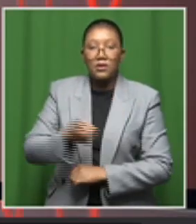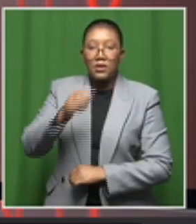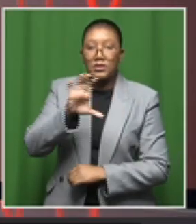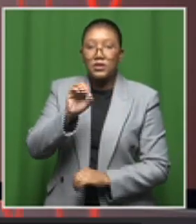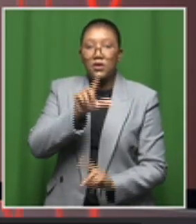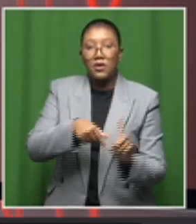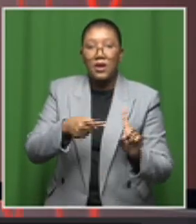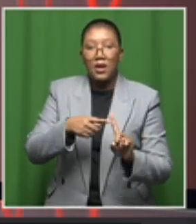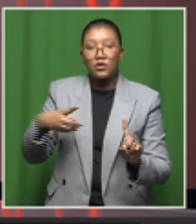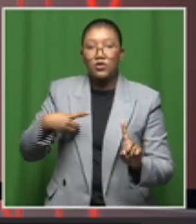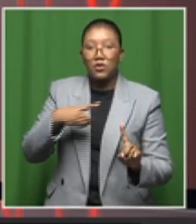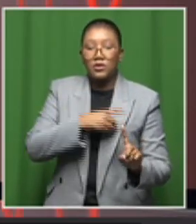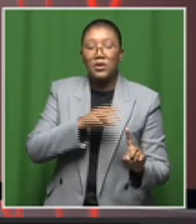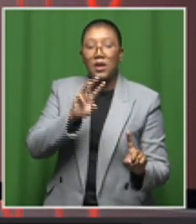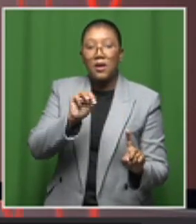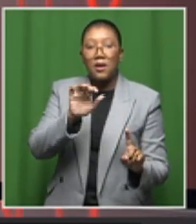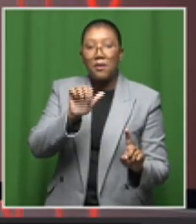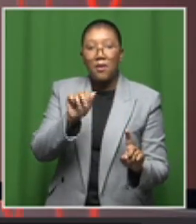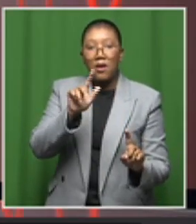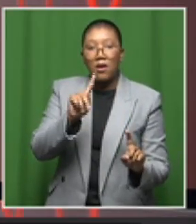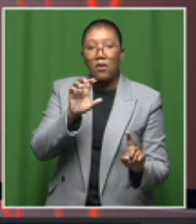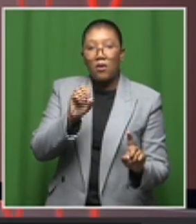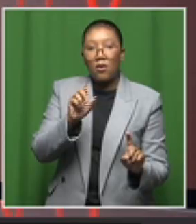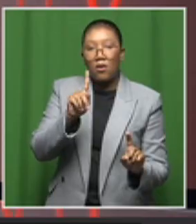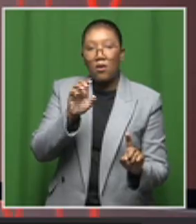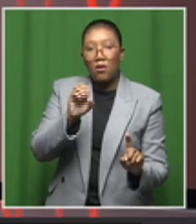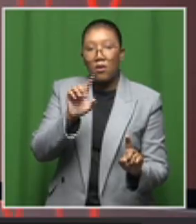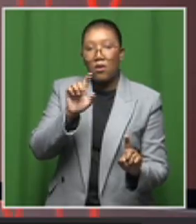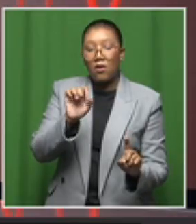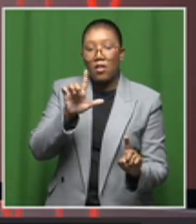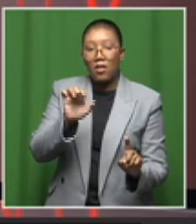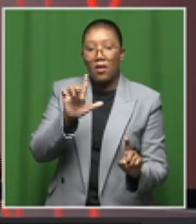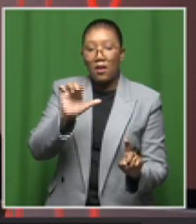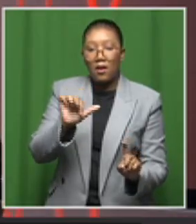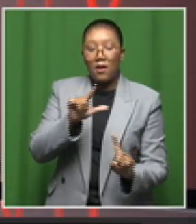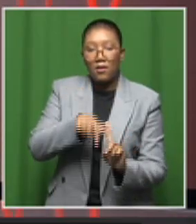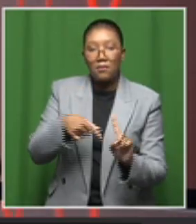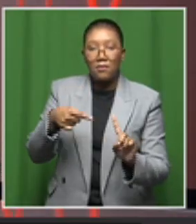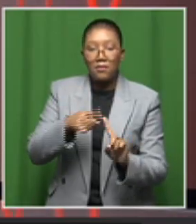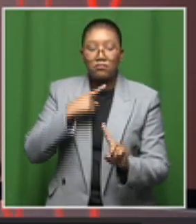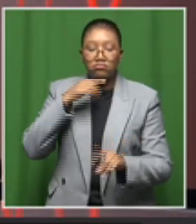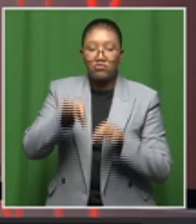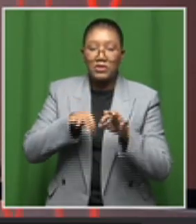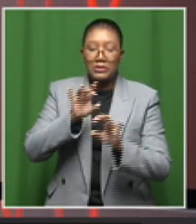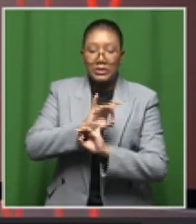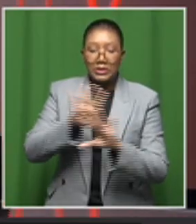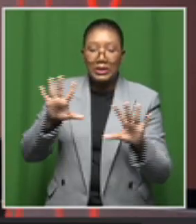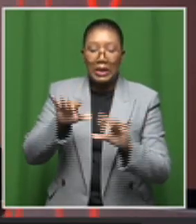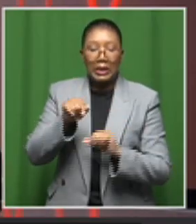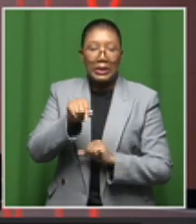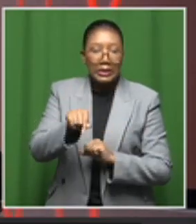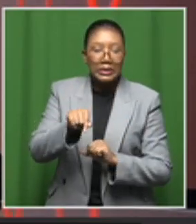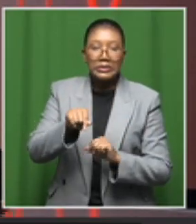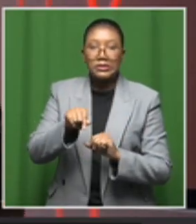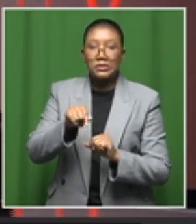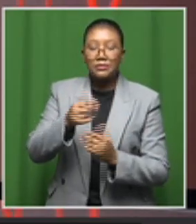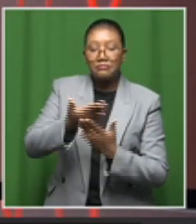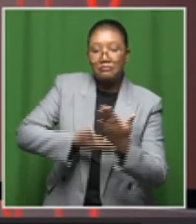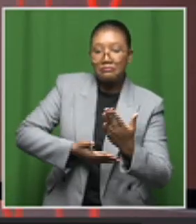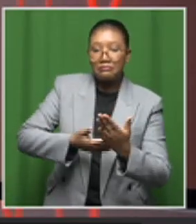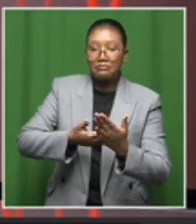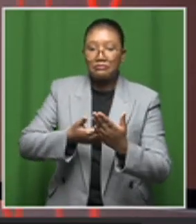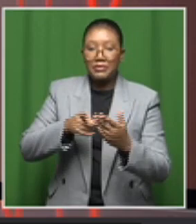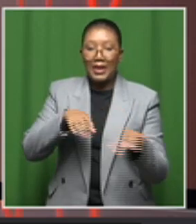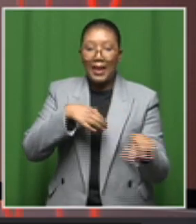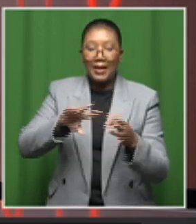Boitumelo Semete-Makokotlela, who will share insights into the groundbreaking initiative and what it actually means for our healthcare